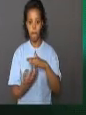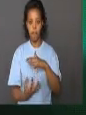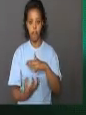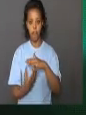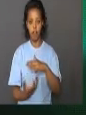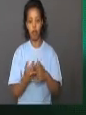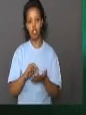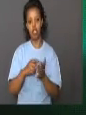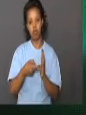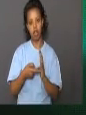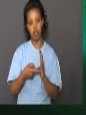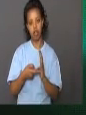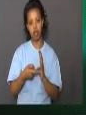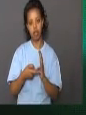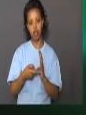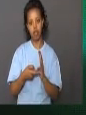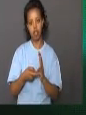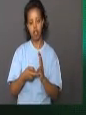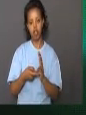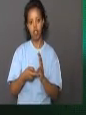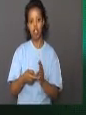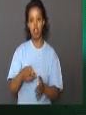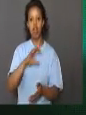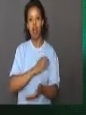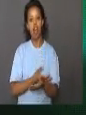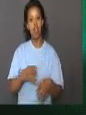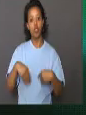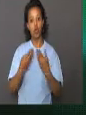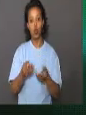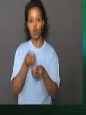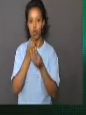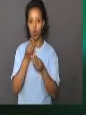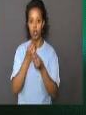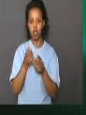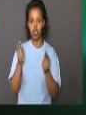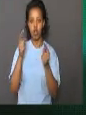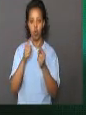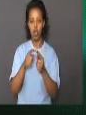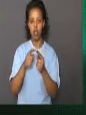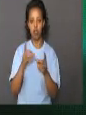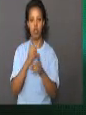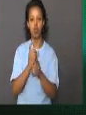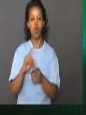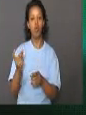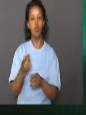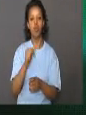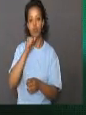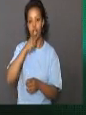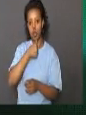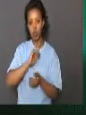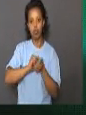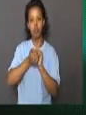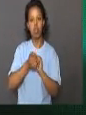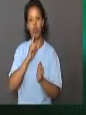Fermentation is the breakdown of carbohydrates into organic acids,